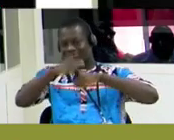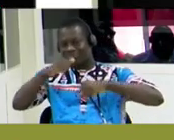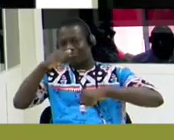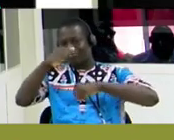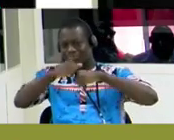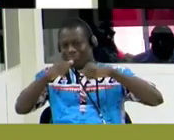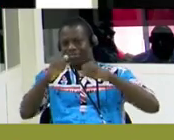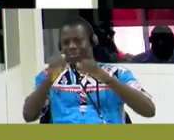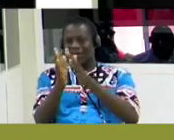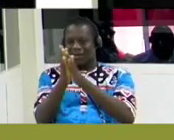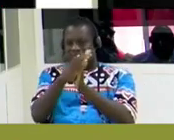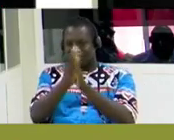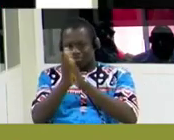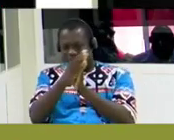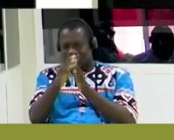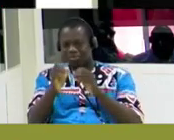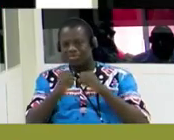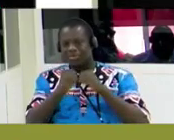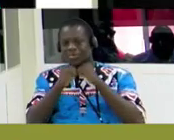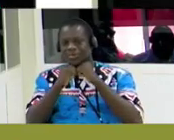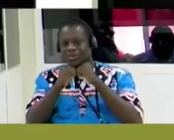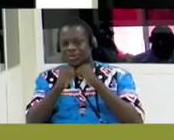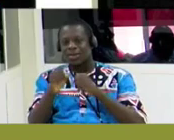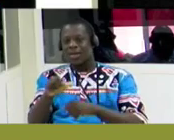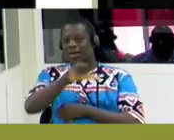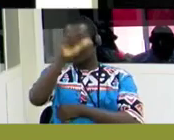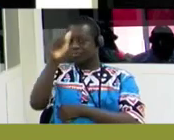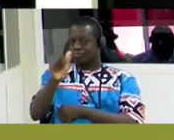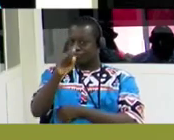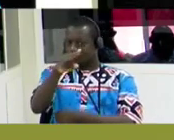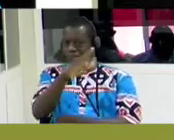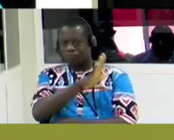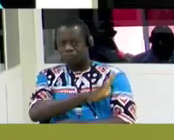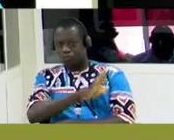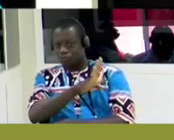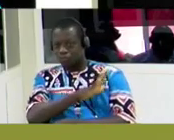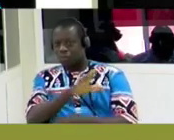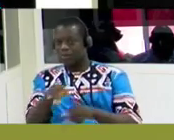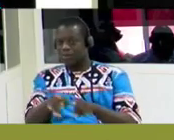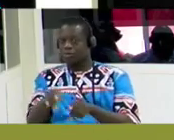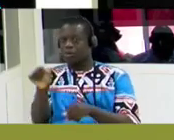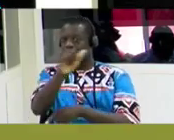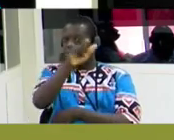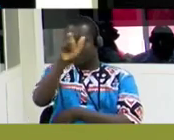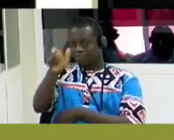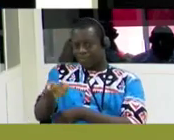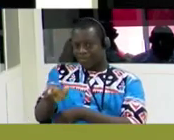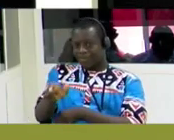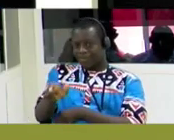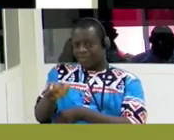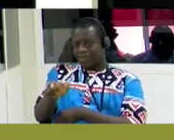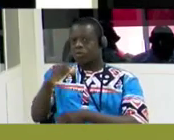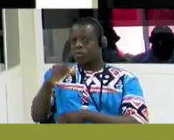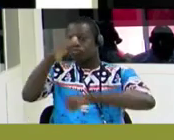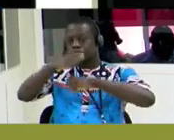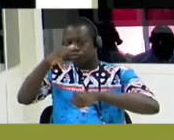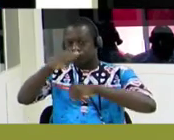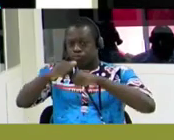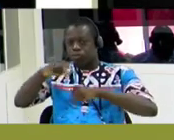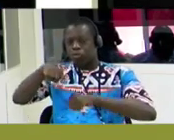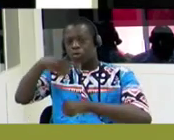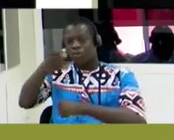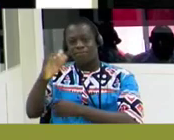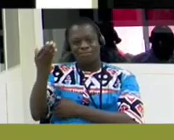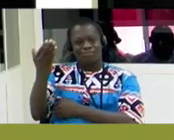torture against him. You have also been implicated in the torture of